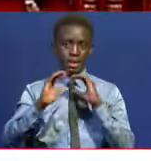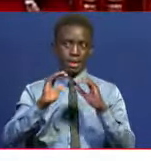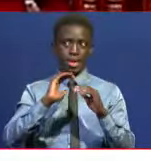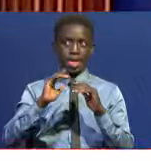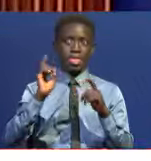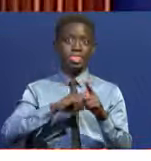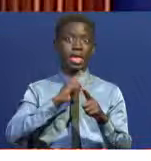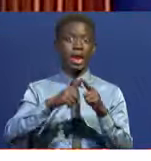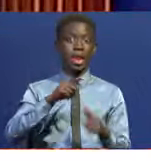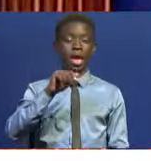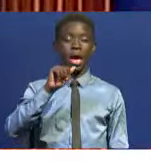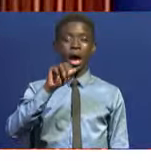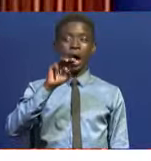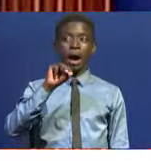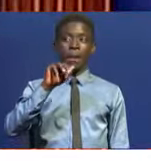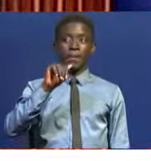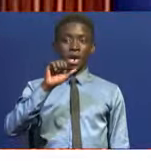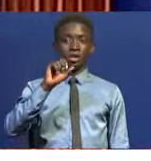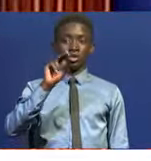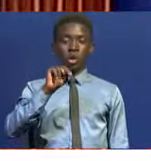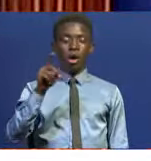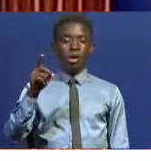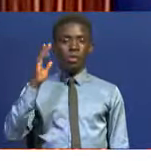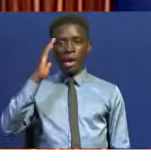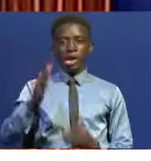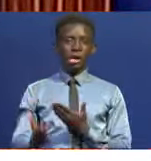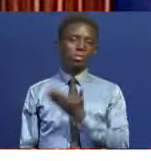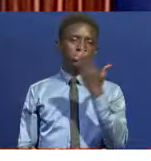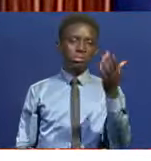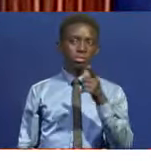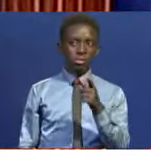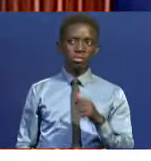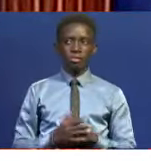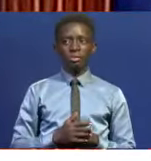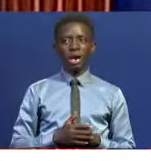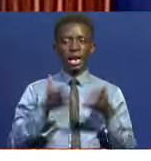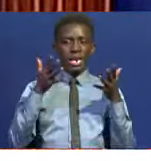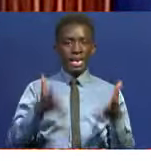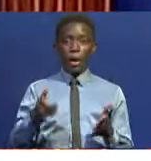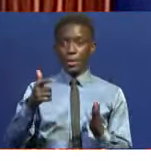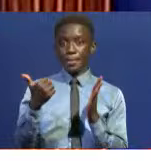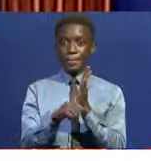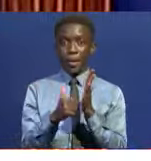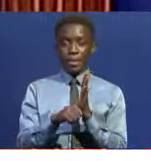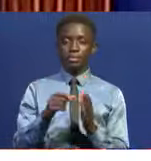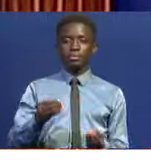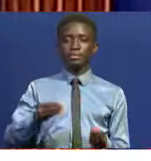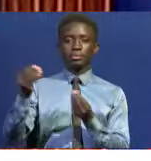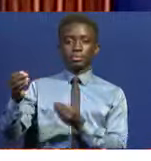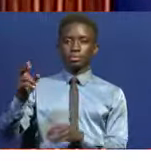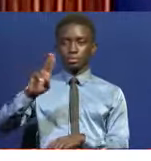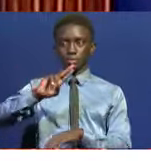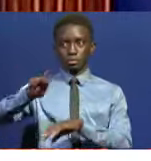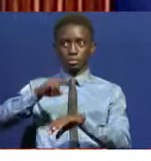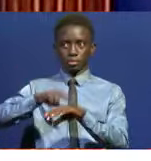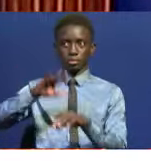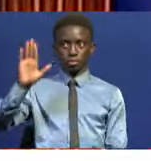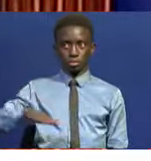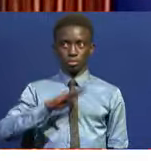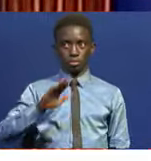for action. However, as this matter is currently before the National Assembly, Standing Order